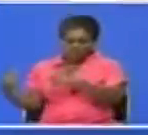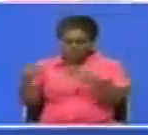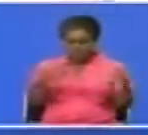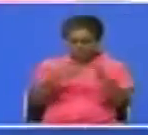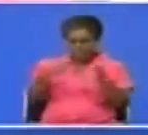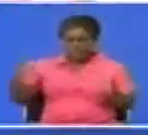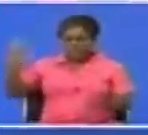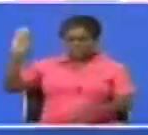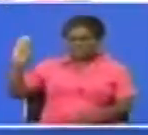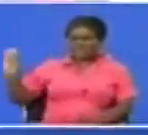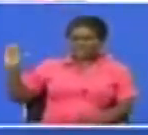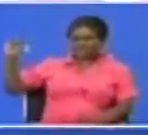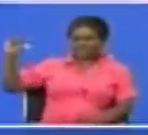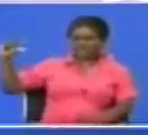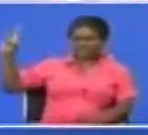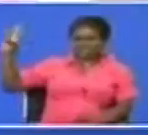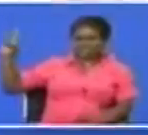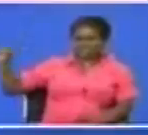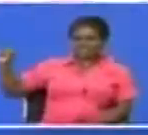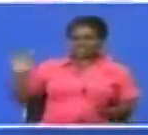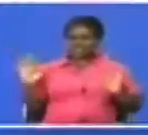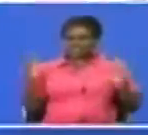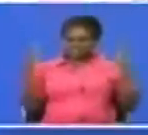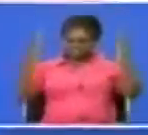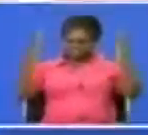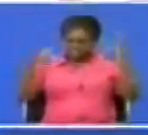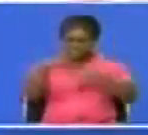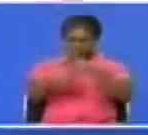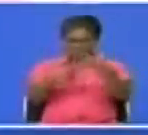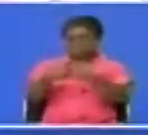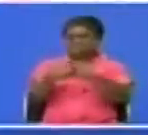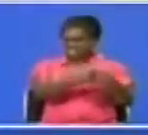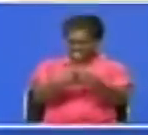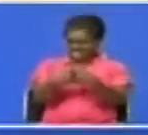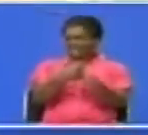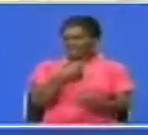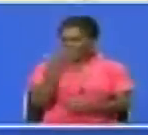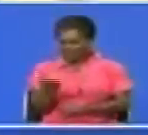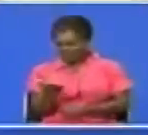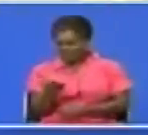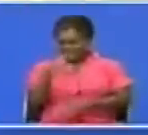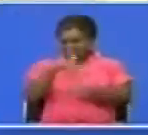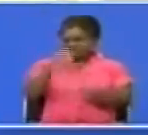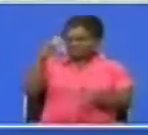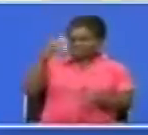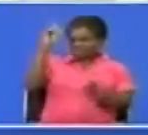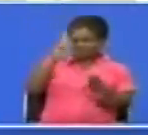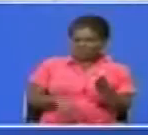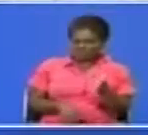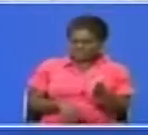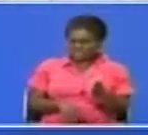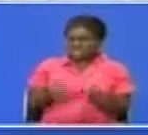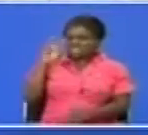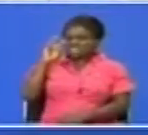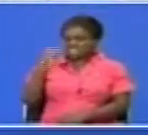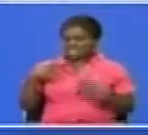Female Genital Mutilation. Behind the celebration, though, is a challenged fight, and the effect of it seen mostly